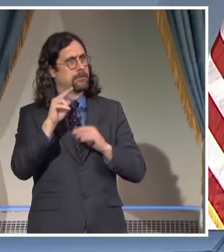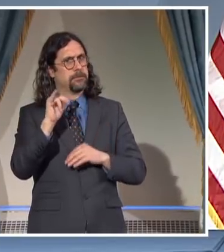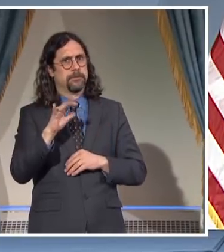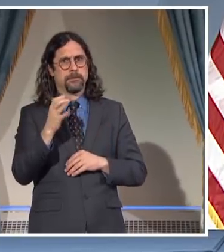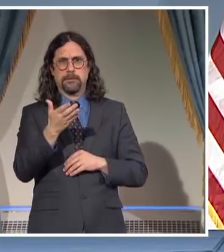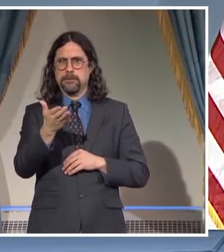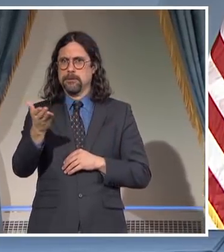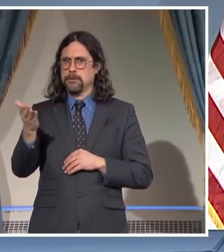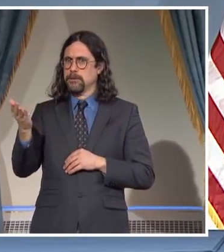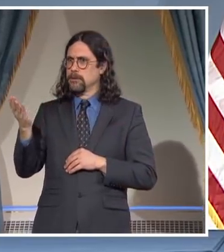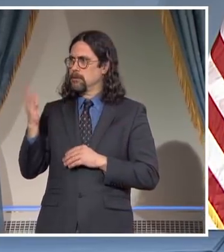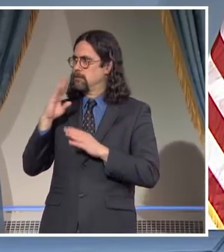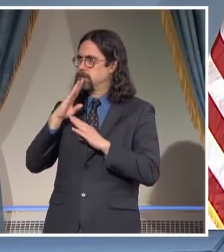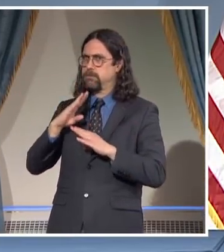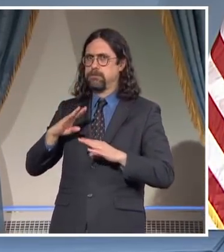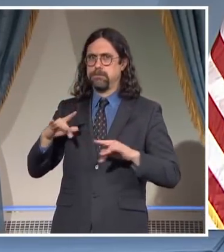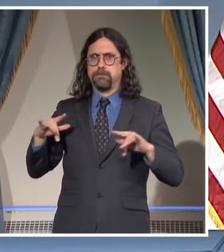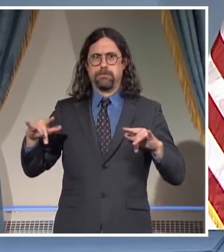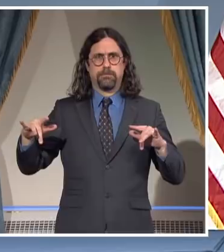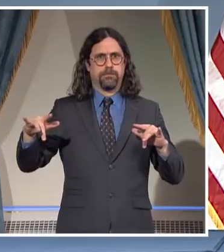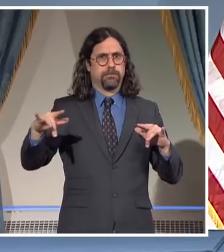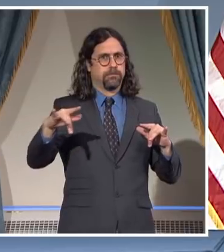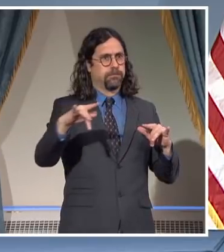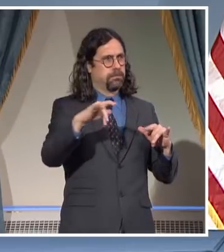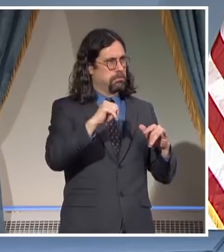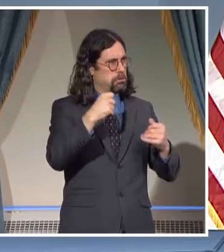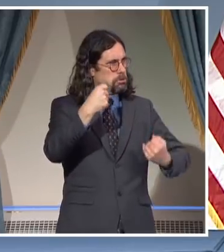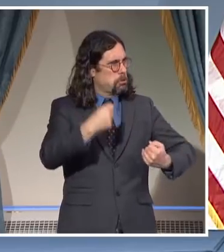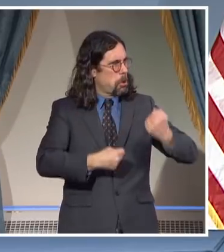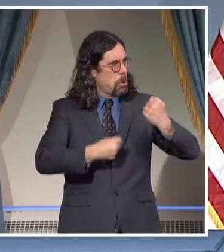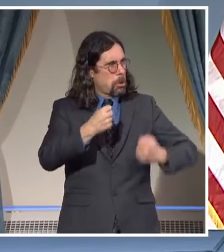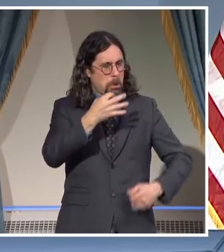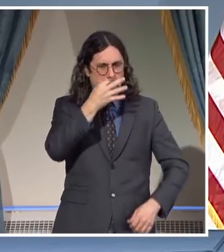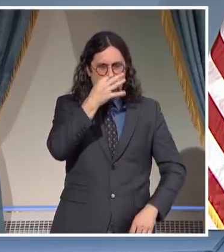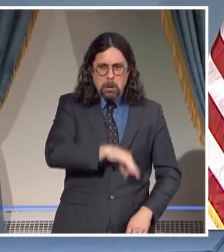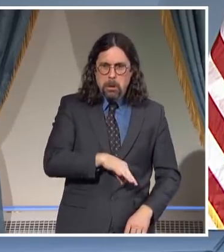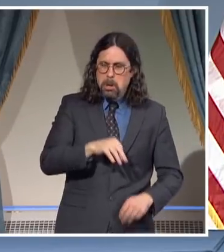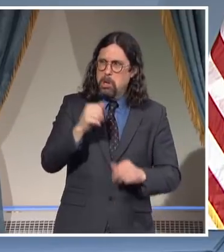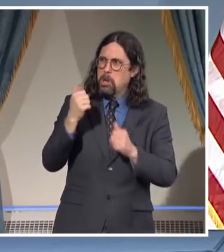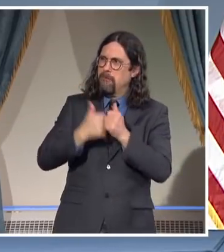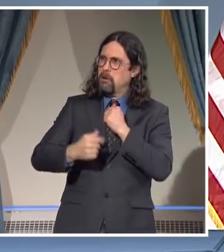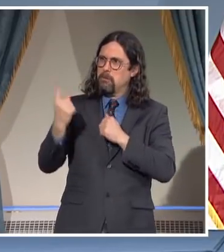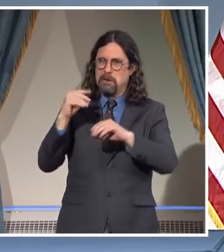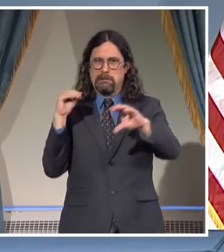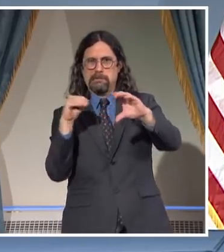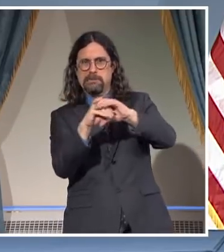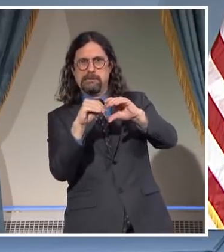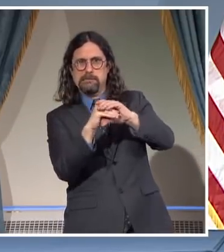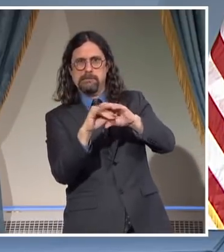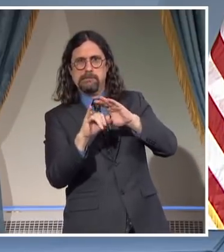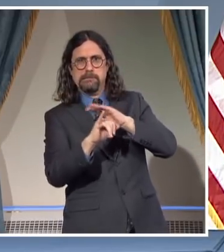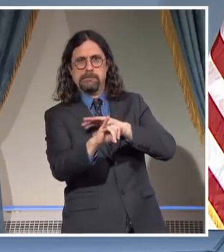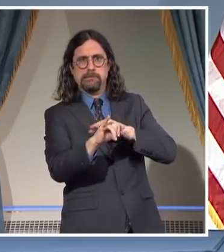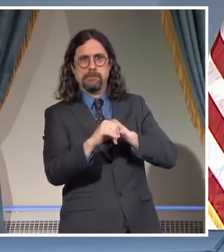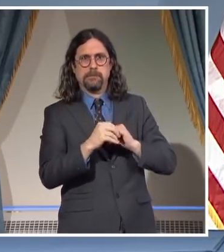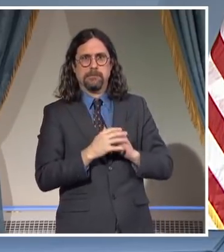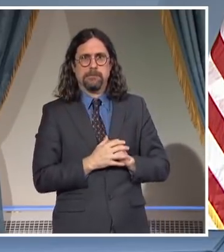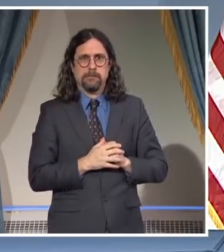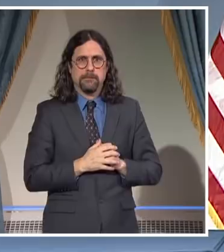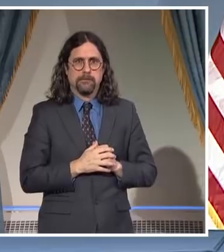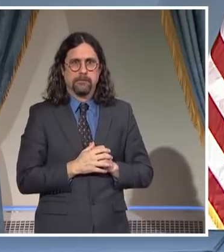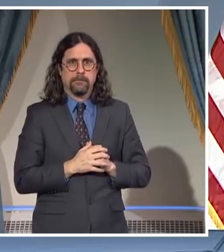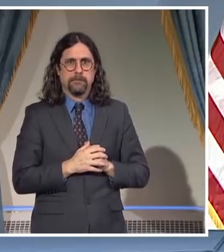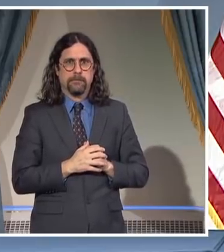traffic. If it were 40 degrees warmer, it would feel like a summer weekend. But obviously, we know what's really going on. But we don't have a